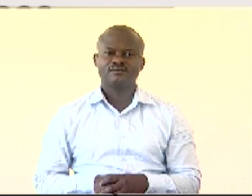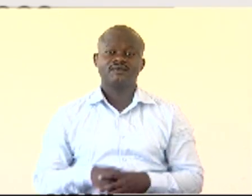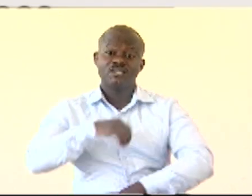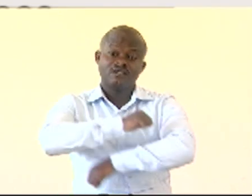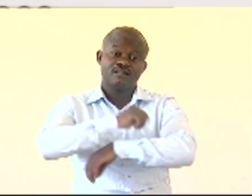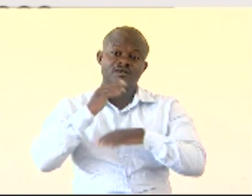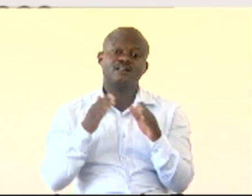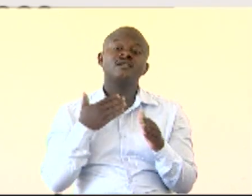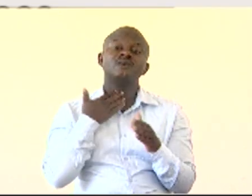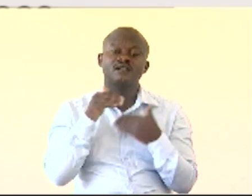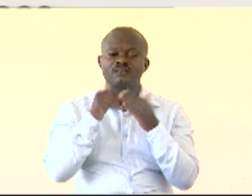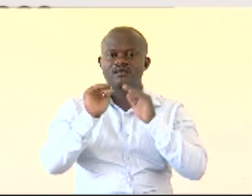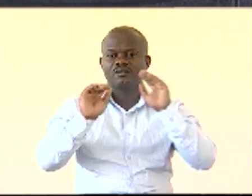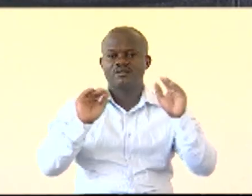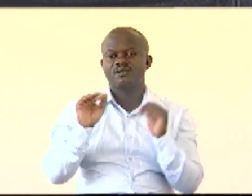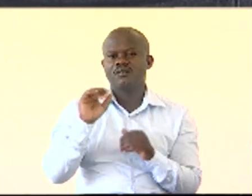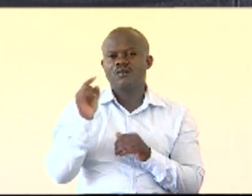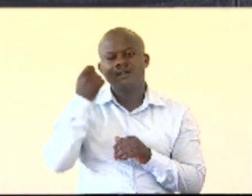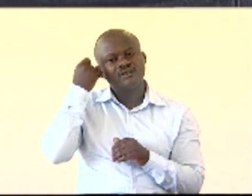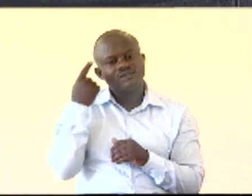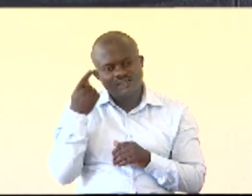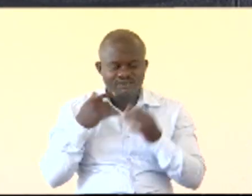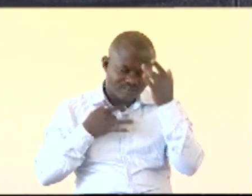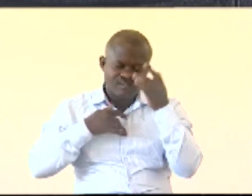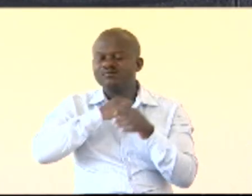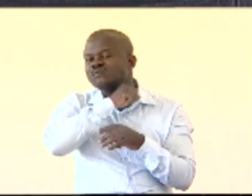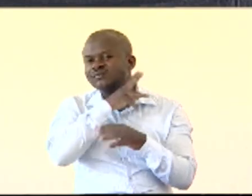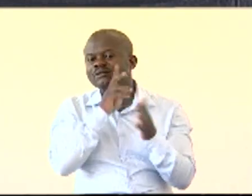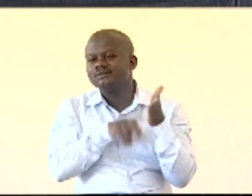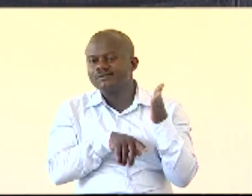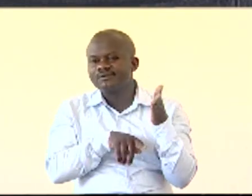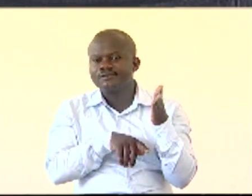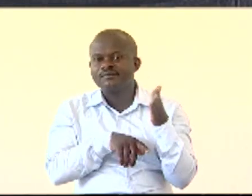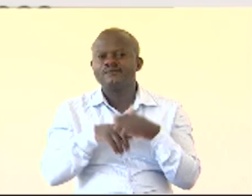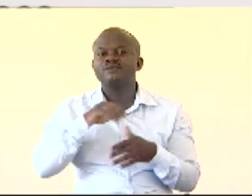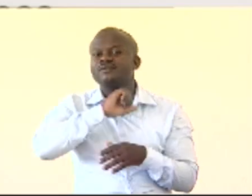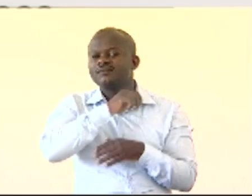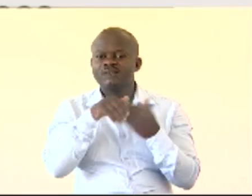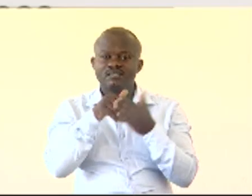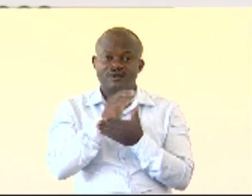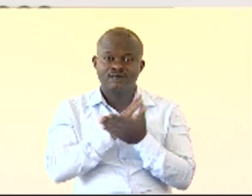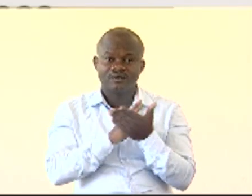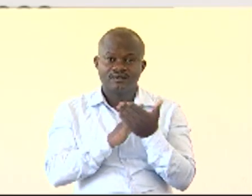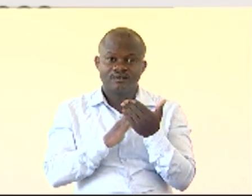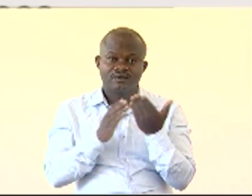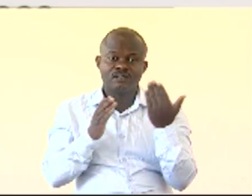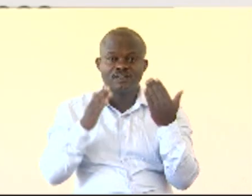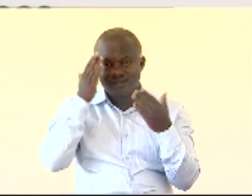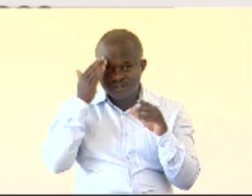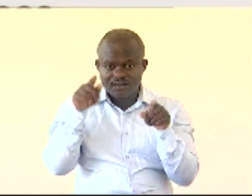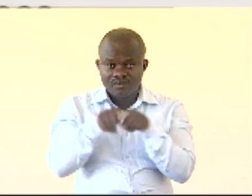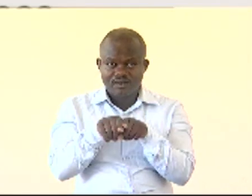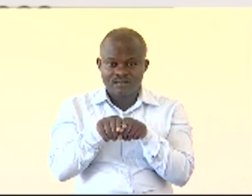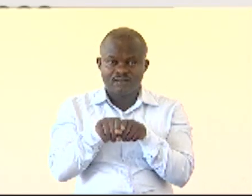Student, I would like to ask you, what do you understand by infectious disease? Infectious disease sometimes is also known as